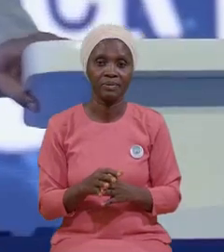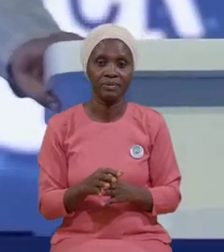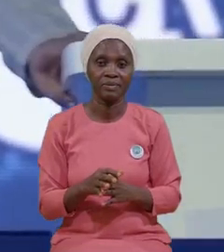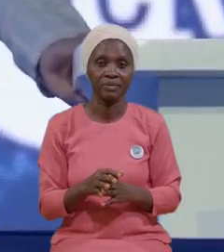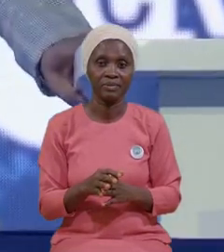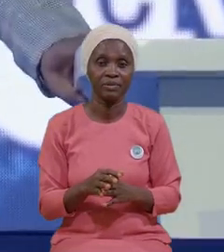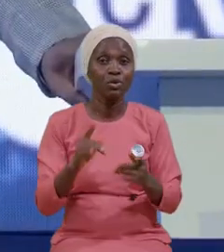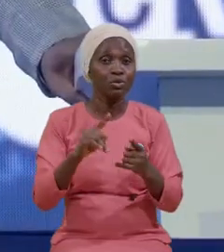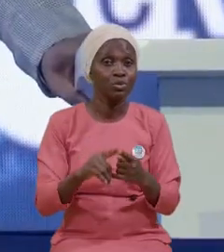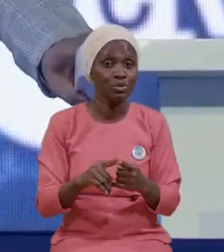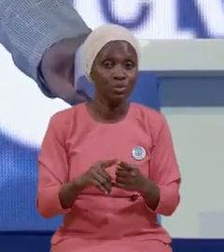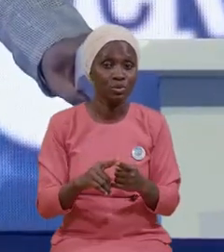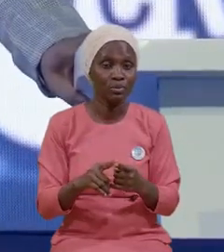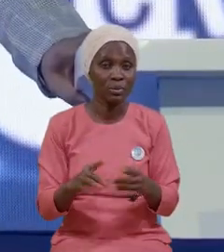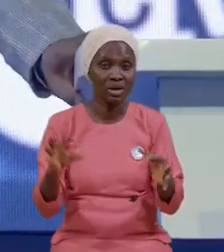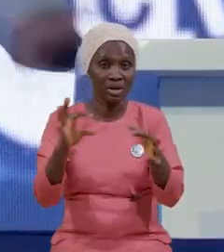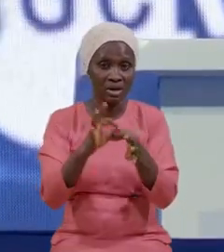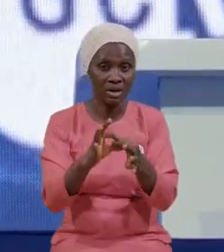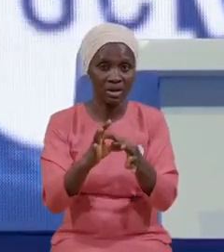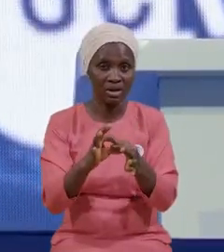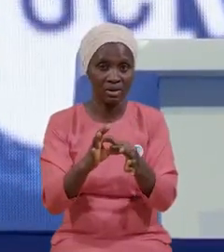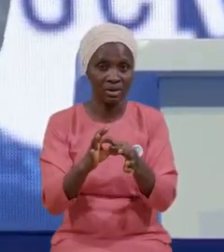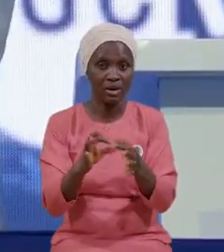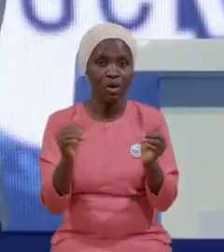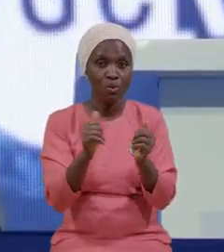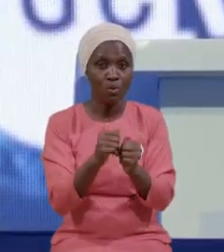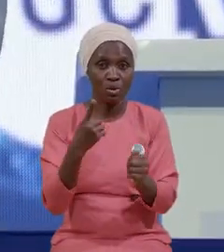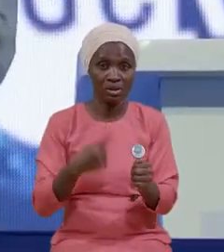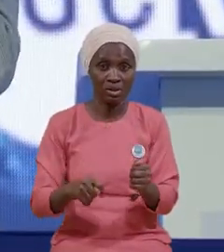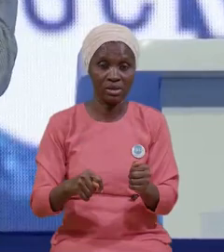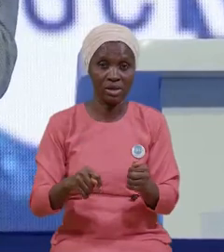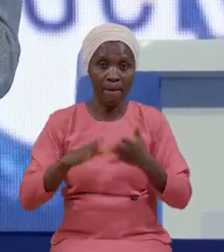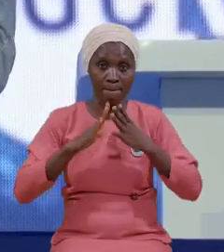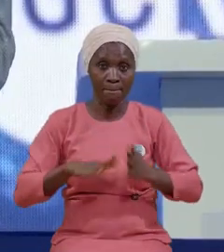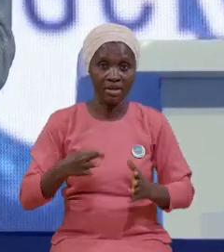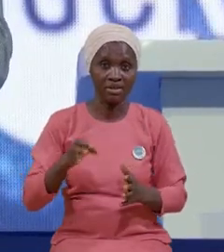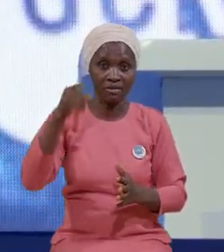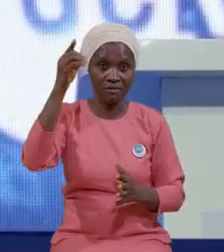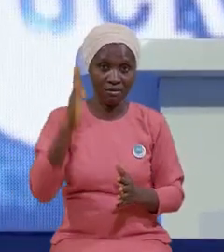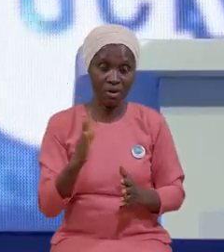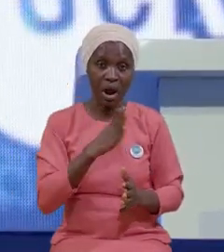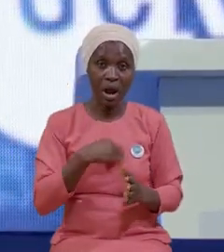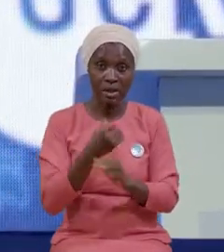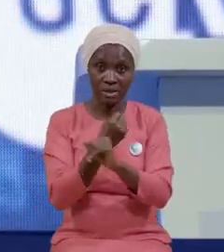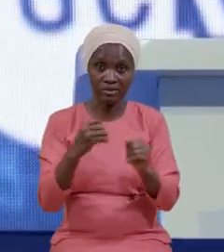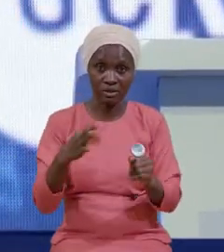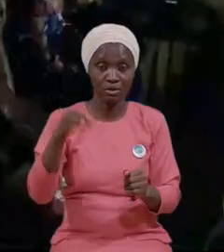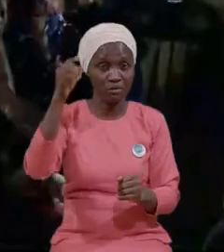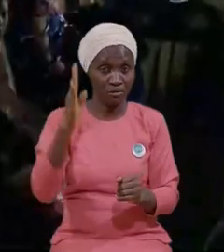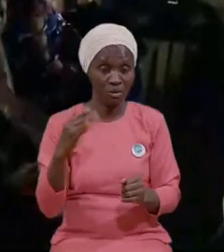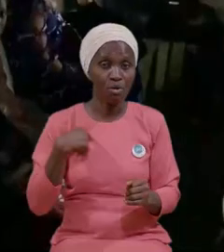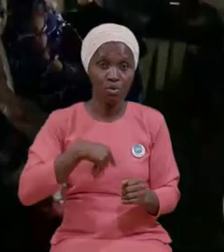To link up, hook up with the peace of God and the salvation of God, we need